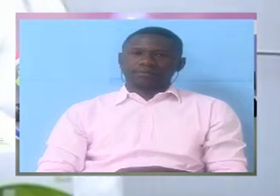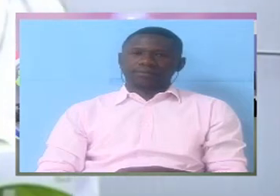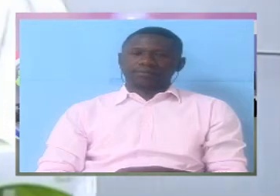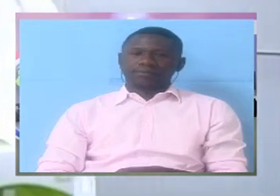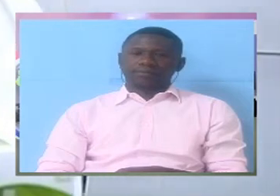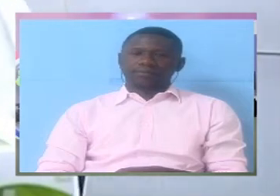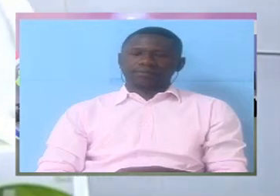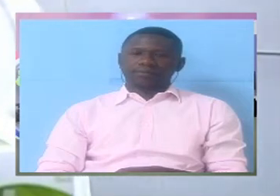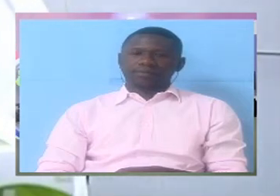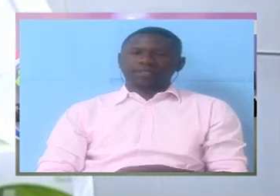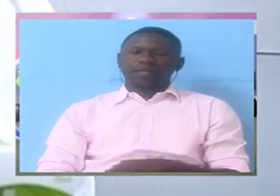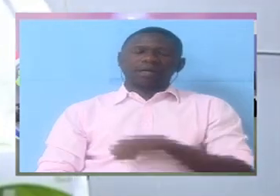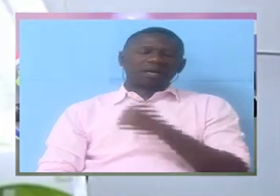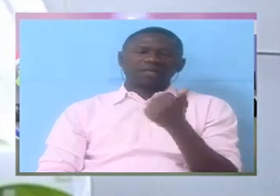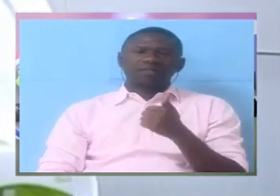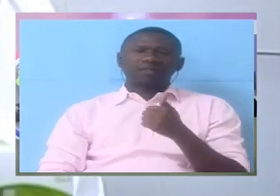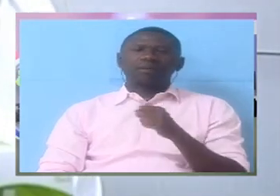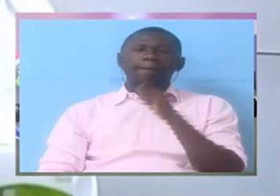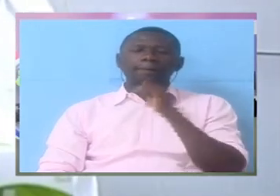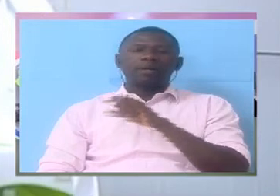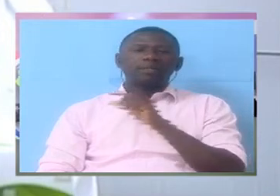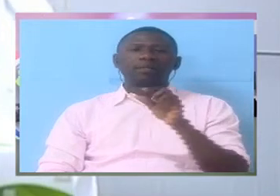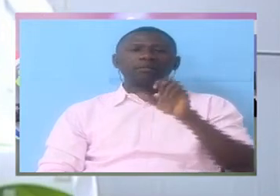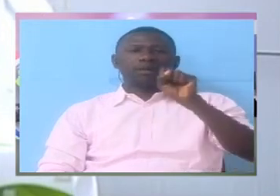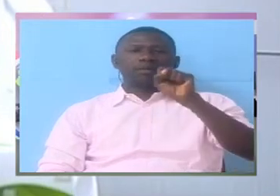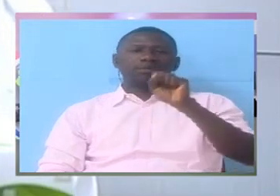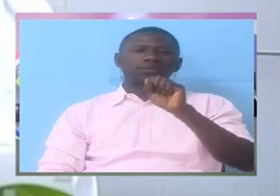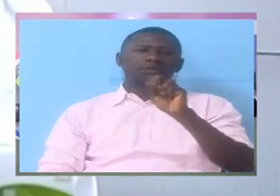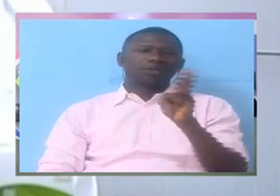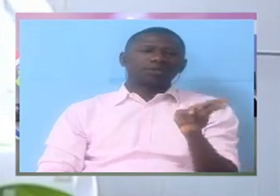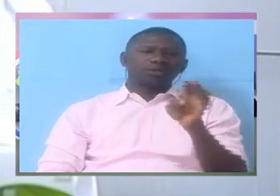Sirif Mbai. Ning Sirif Mbai. Yeah.